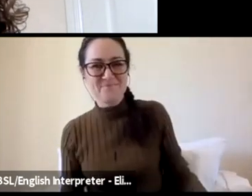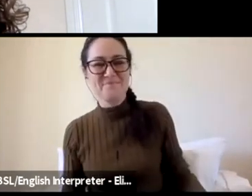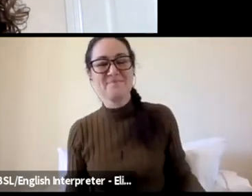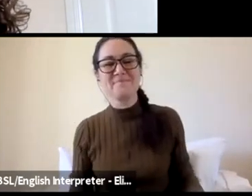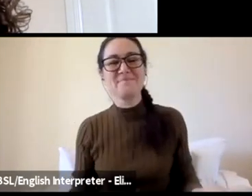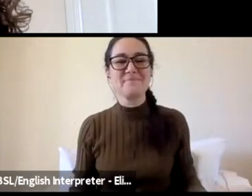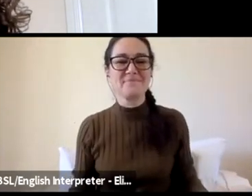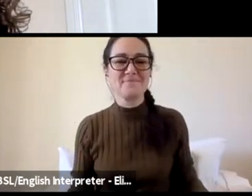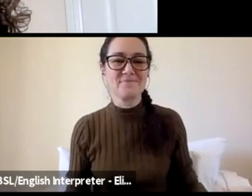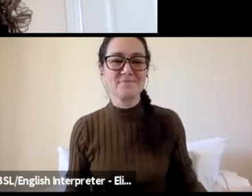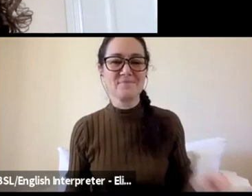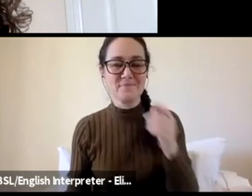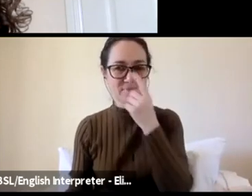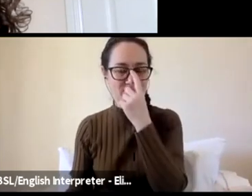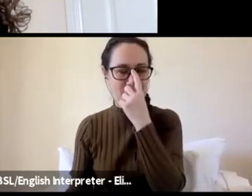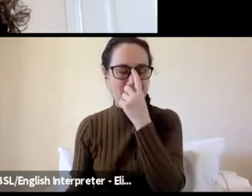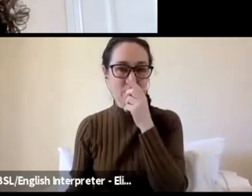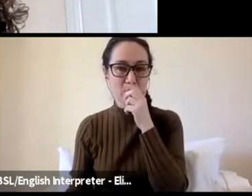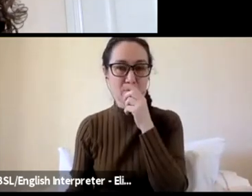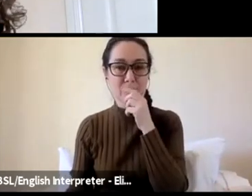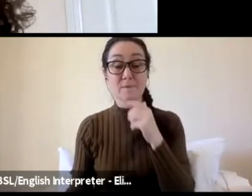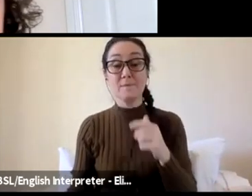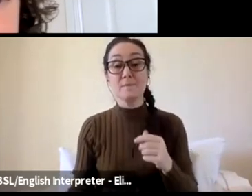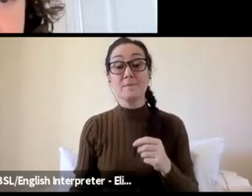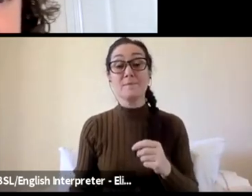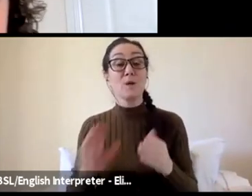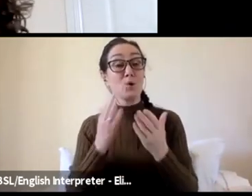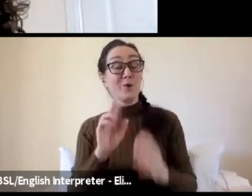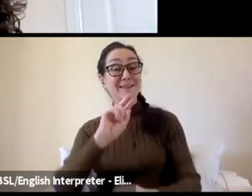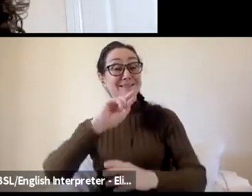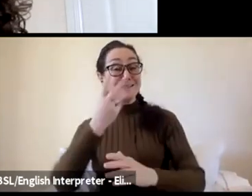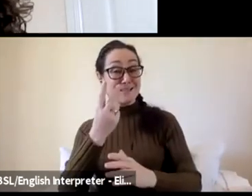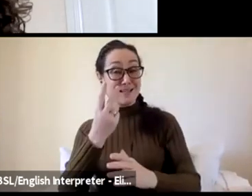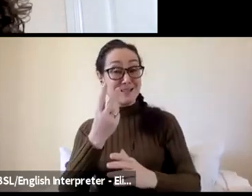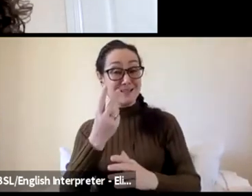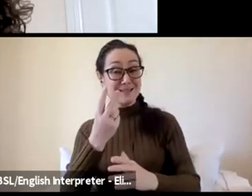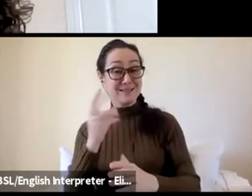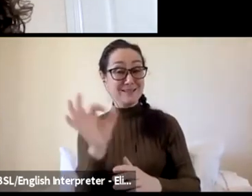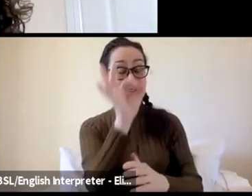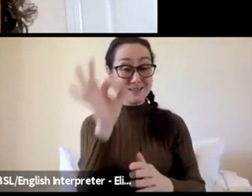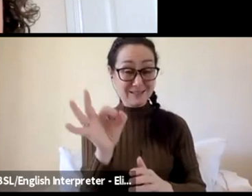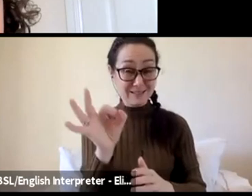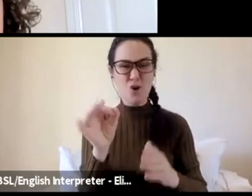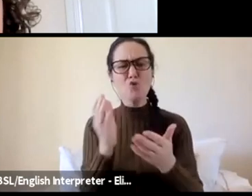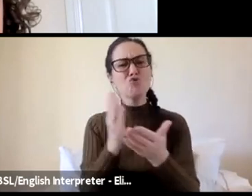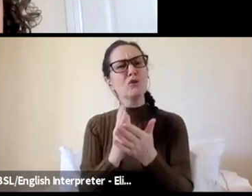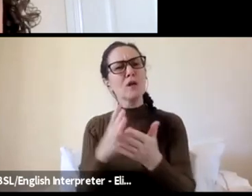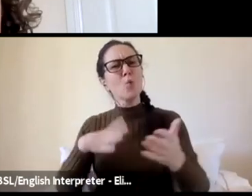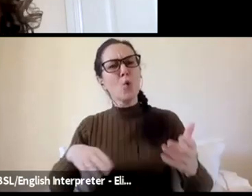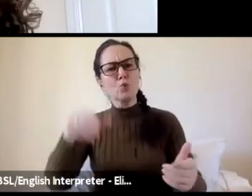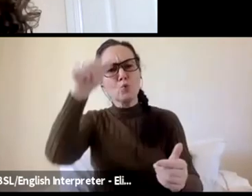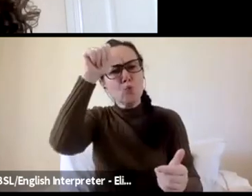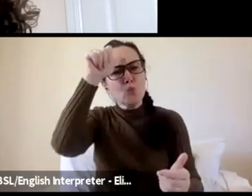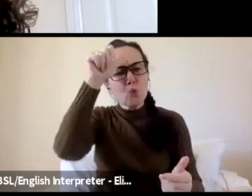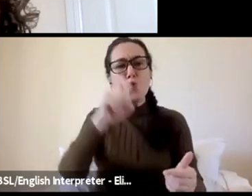And what I will do is just start our second poll. And this is really just to find out what kind of organisations we have here in